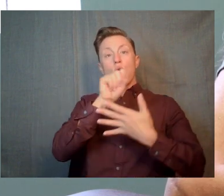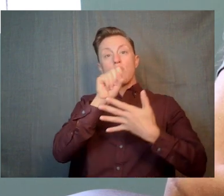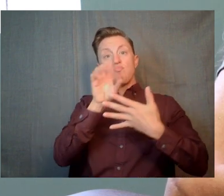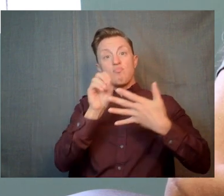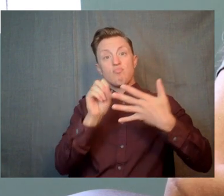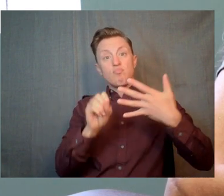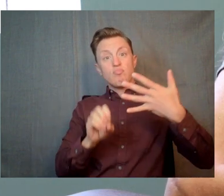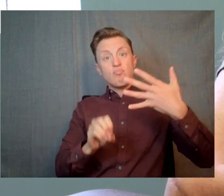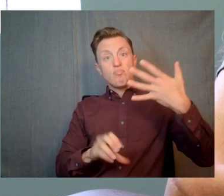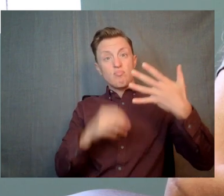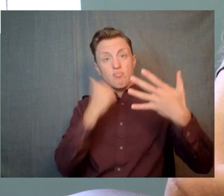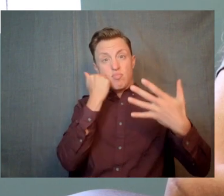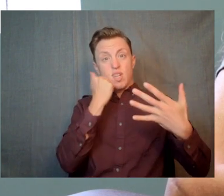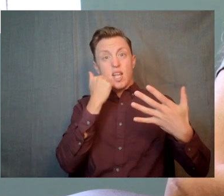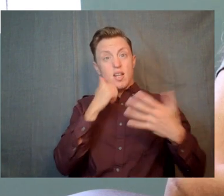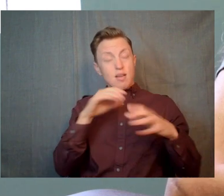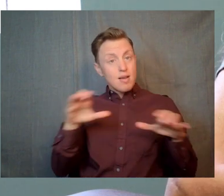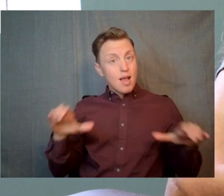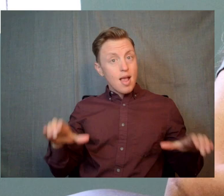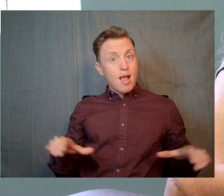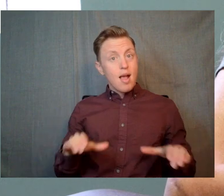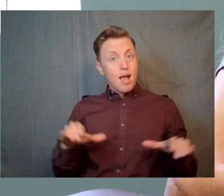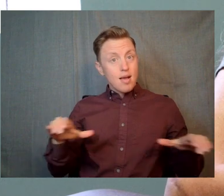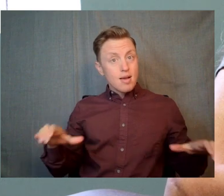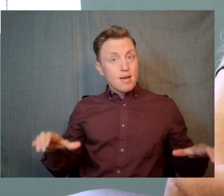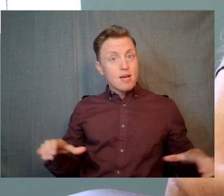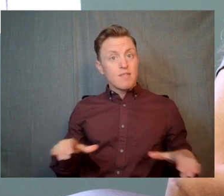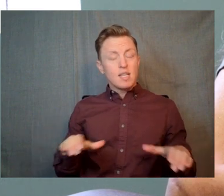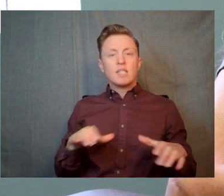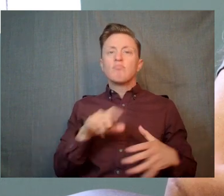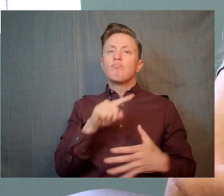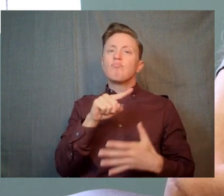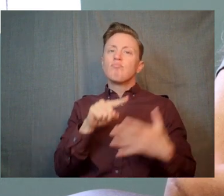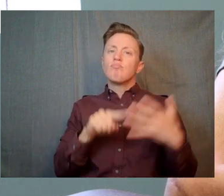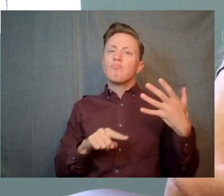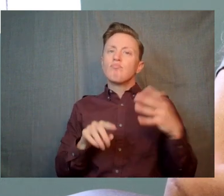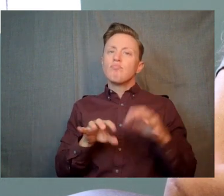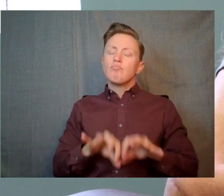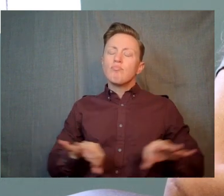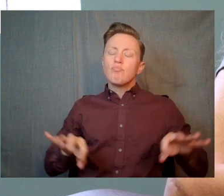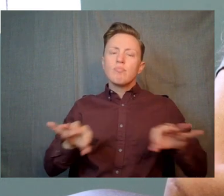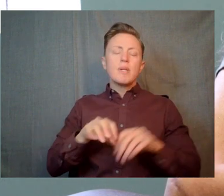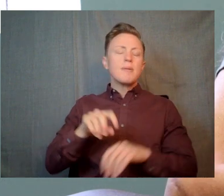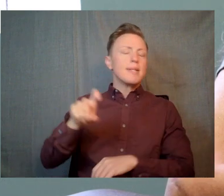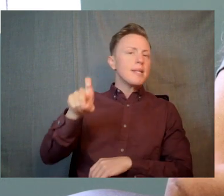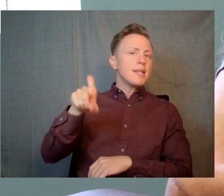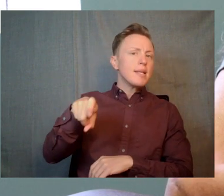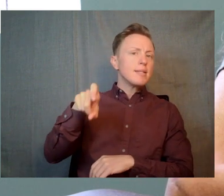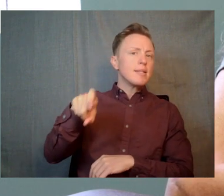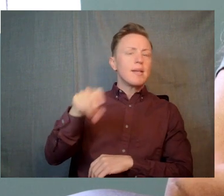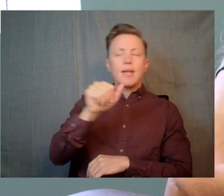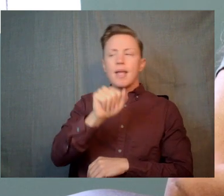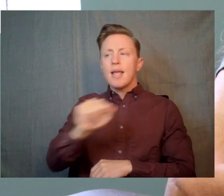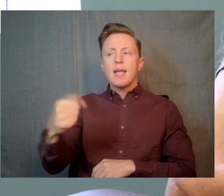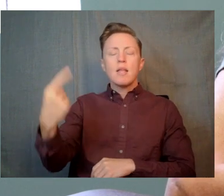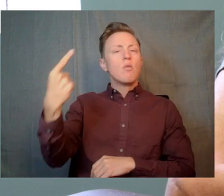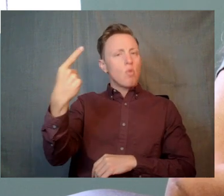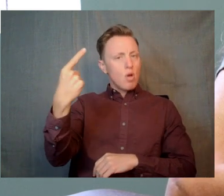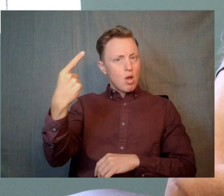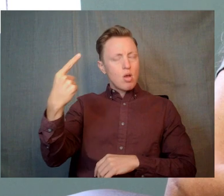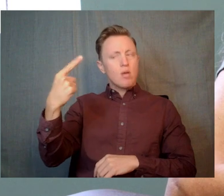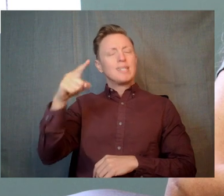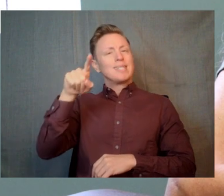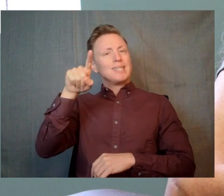daily activities I just mentioned are absolutely necessary for any person